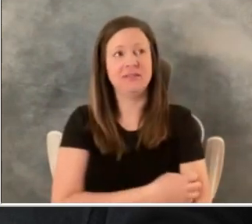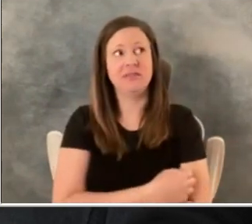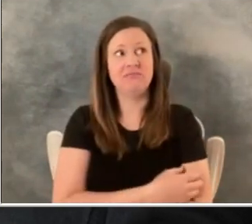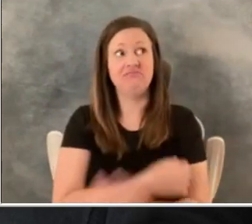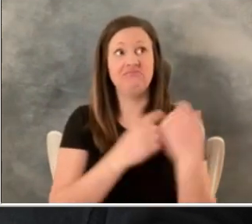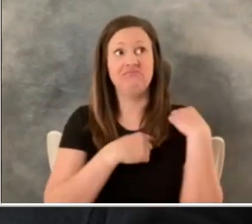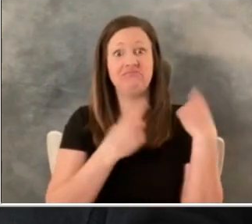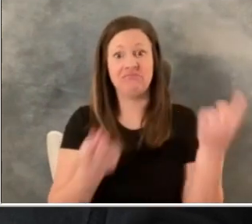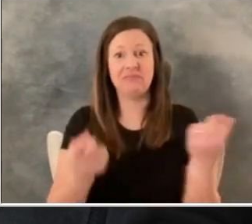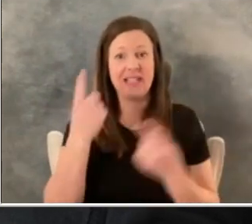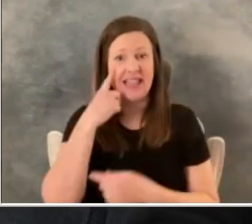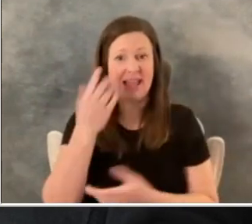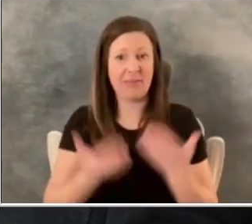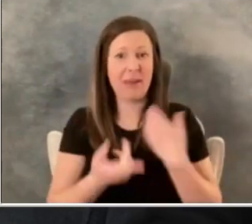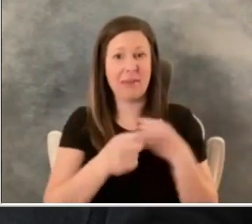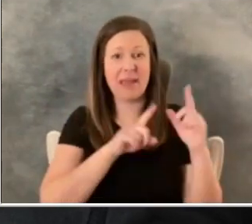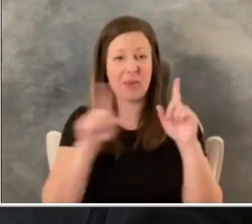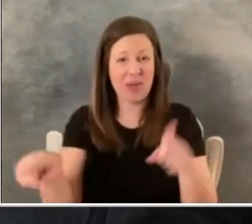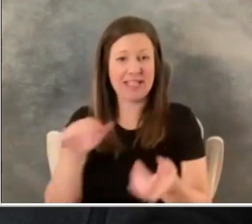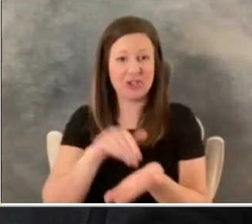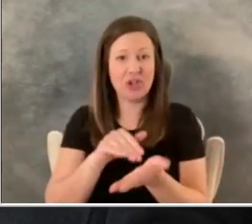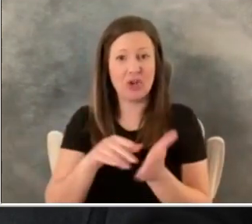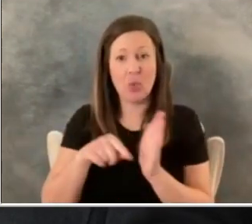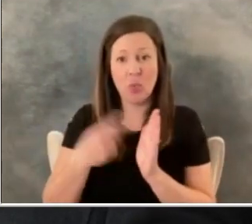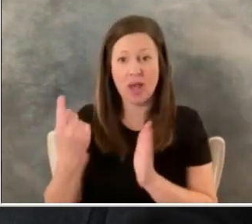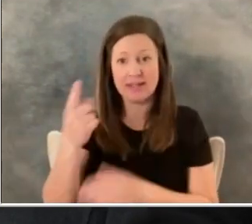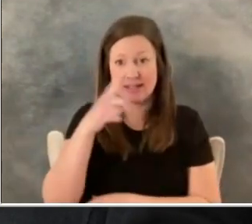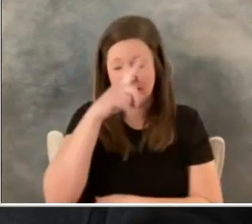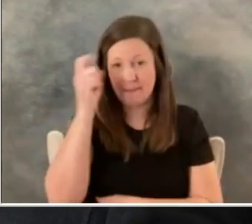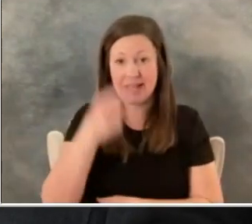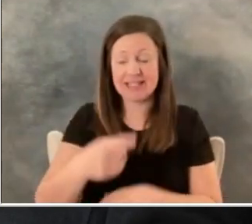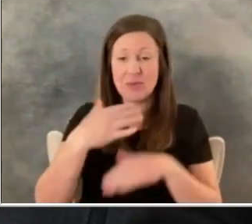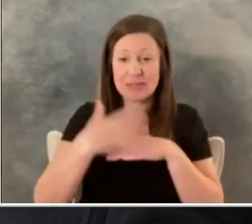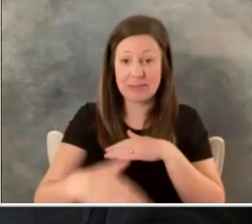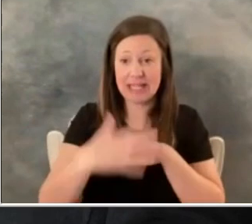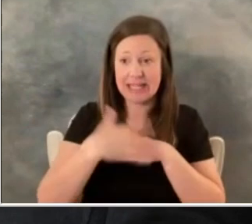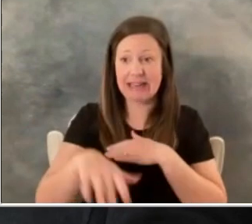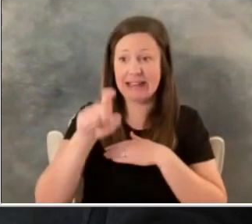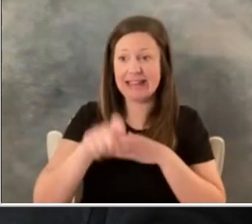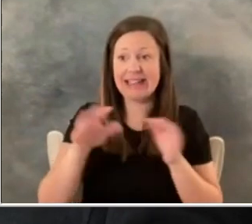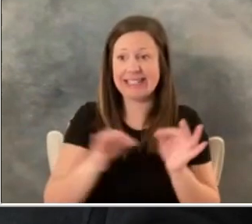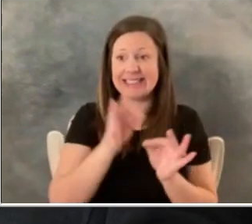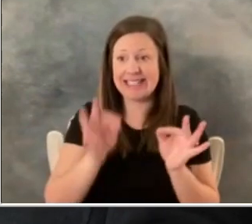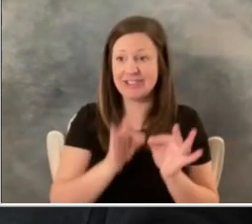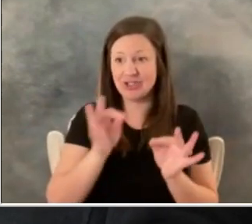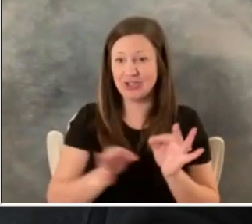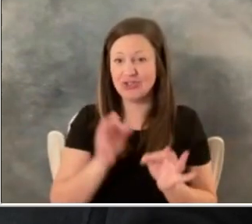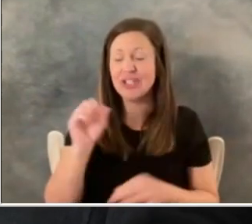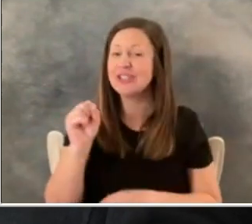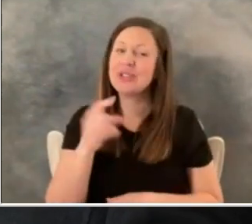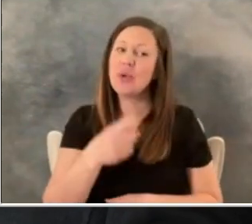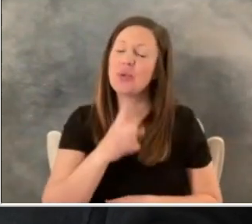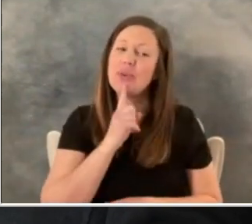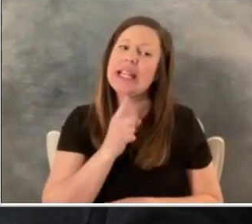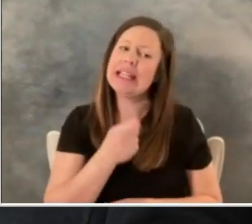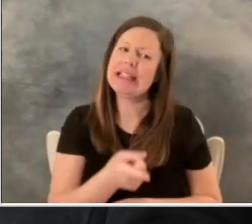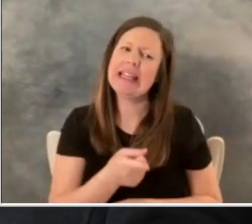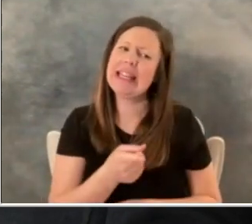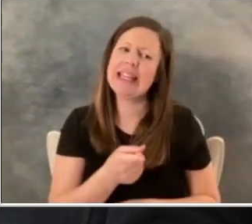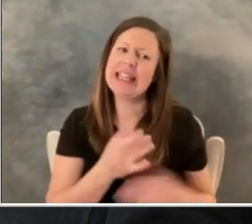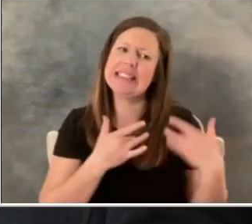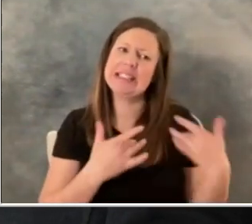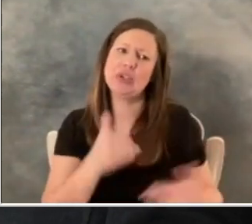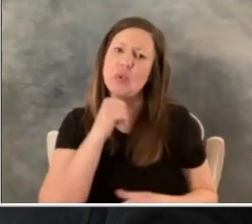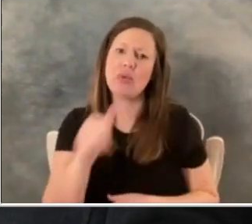go to the doctor one time, and that's because he was bleeding and needed stitches. So he's not one to go to the